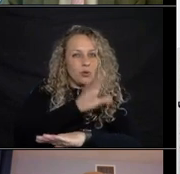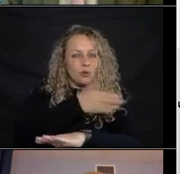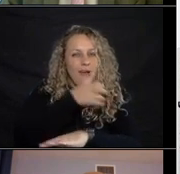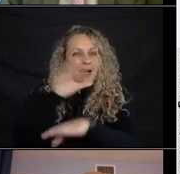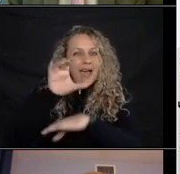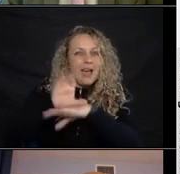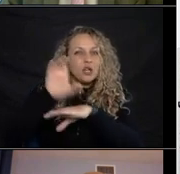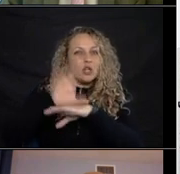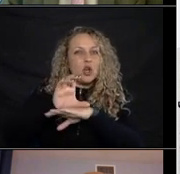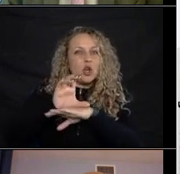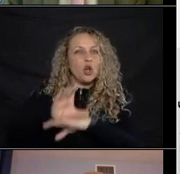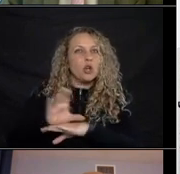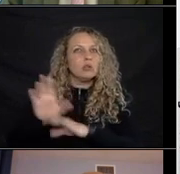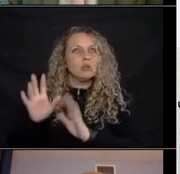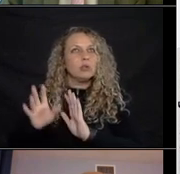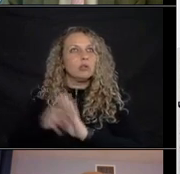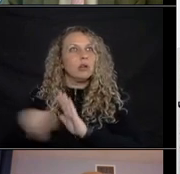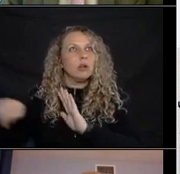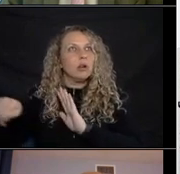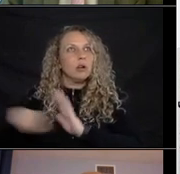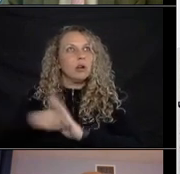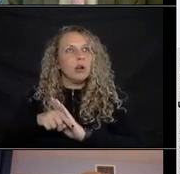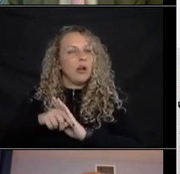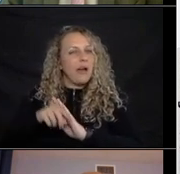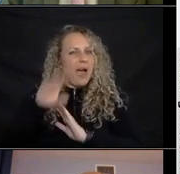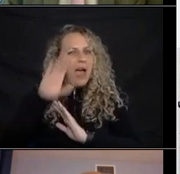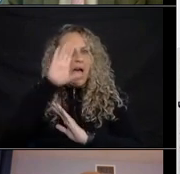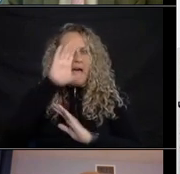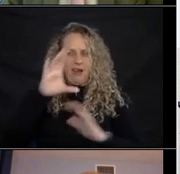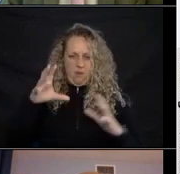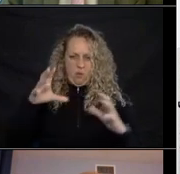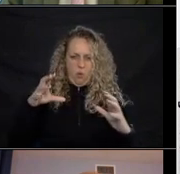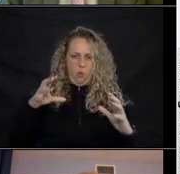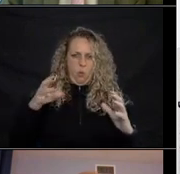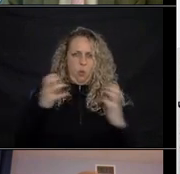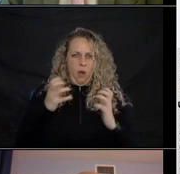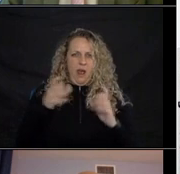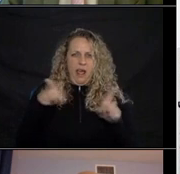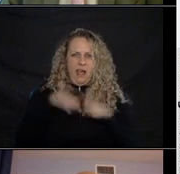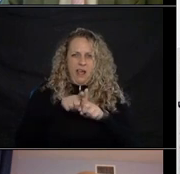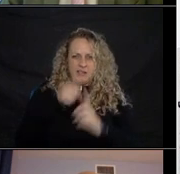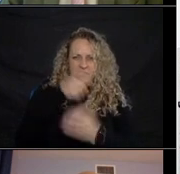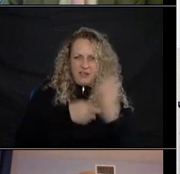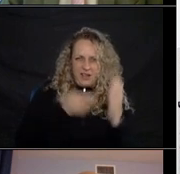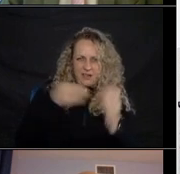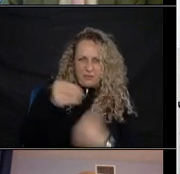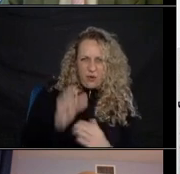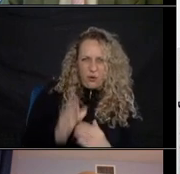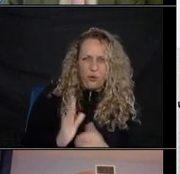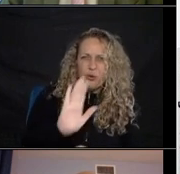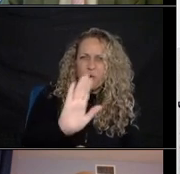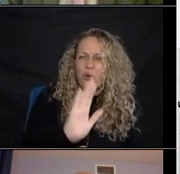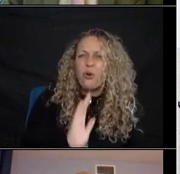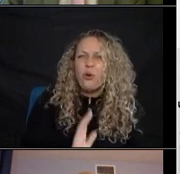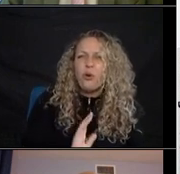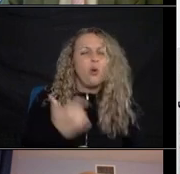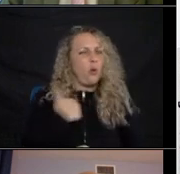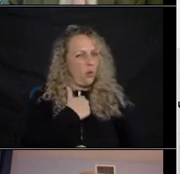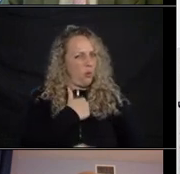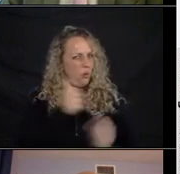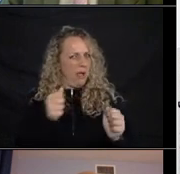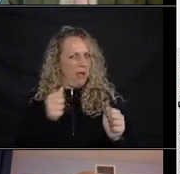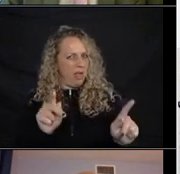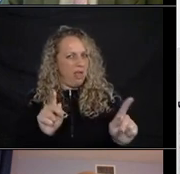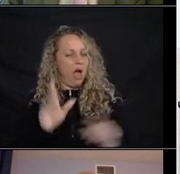church jingles that I never signed up for as a taxpayer. Would we allow